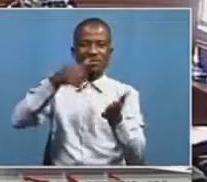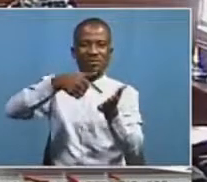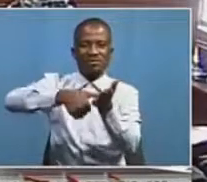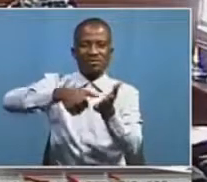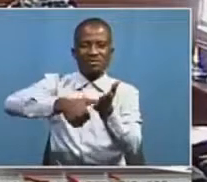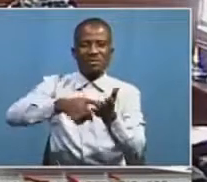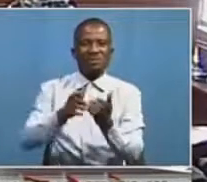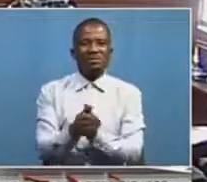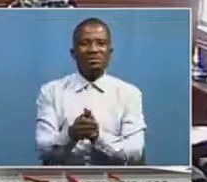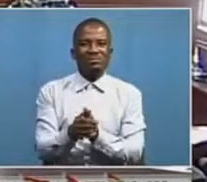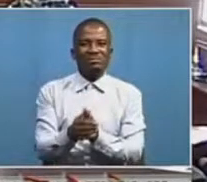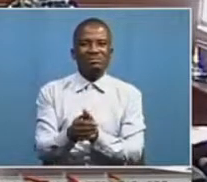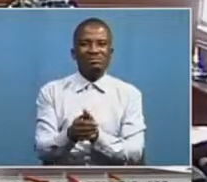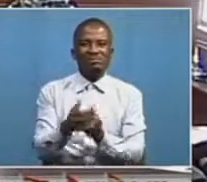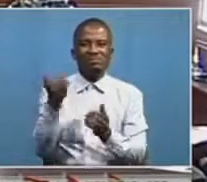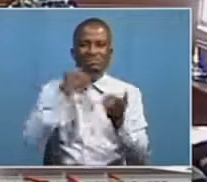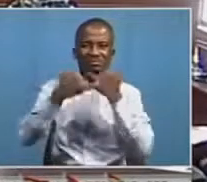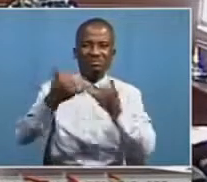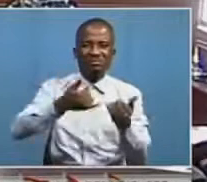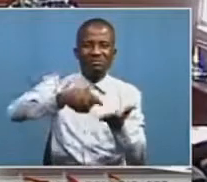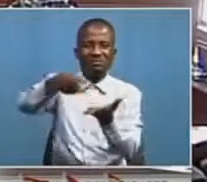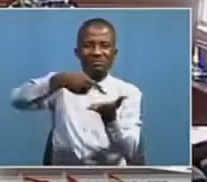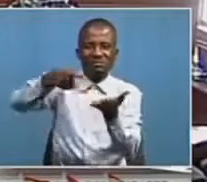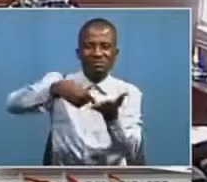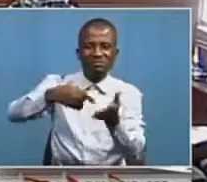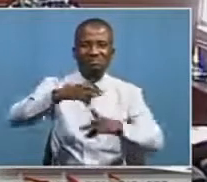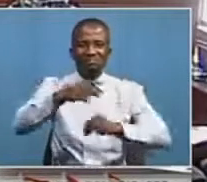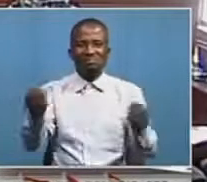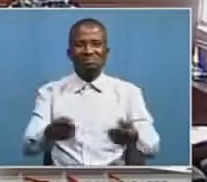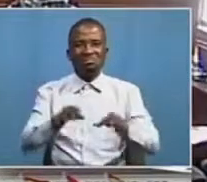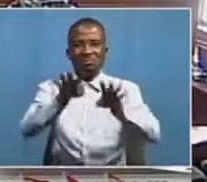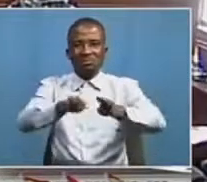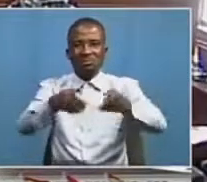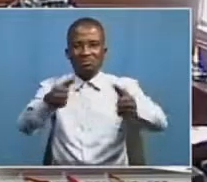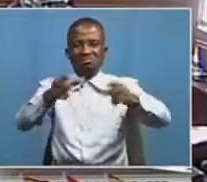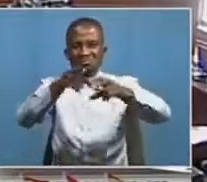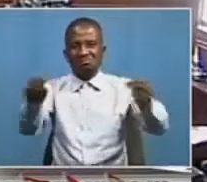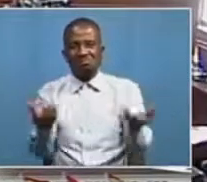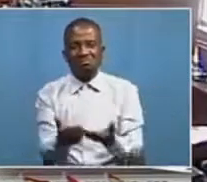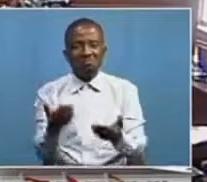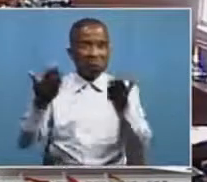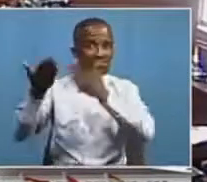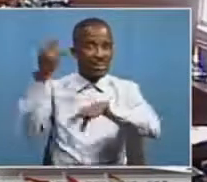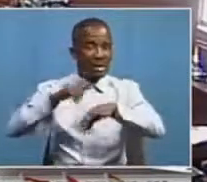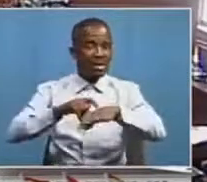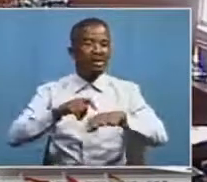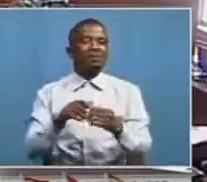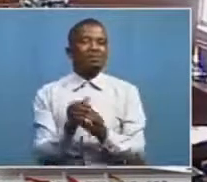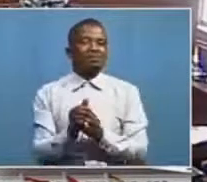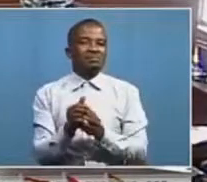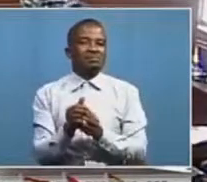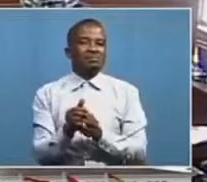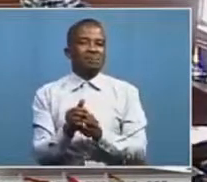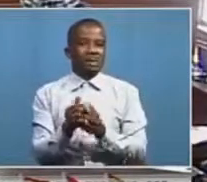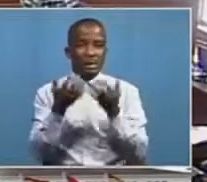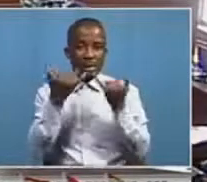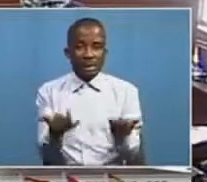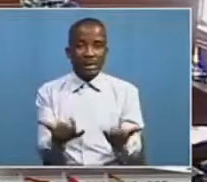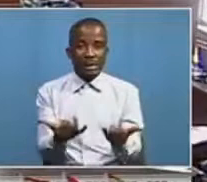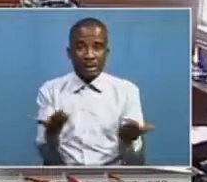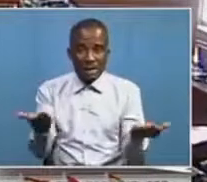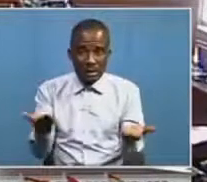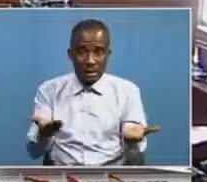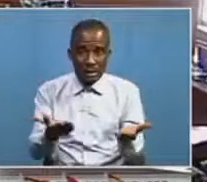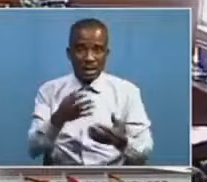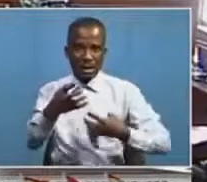presiding officers on some pink sheets, no biometric verification in some of the constituencies. However, in this one, the